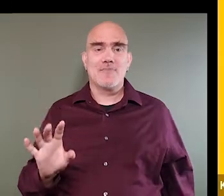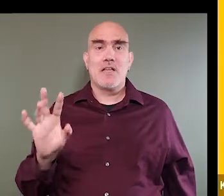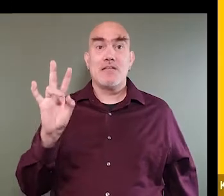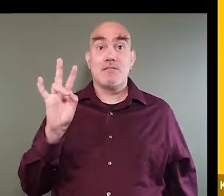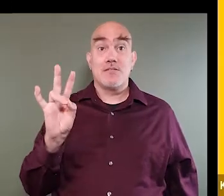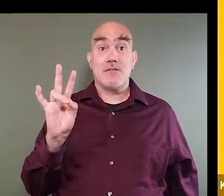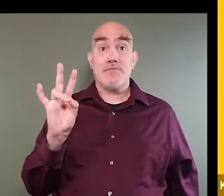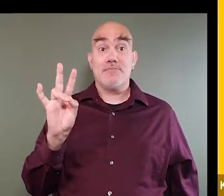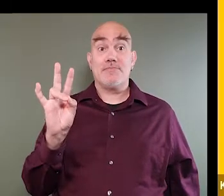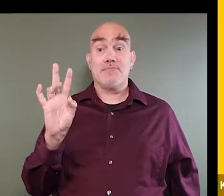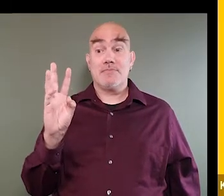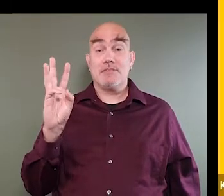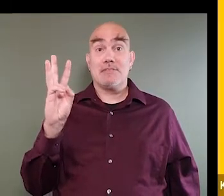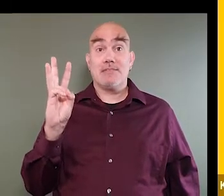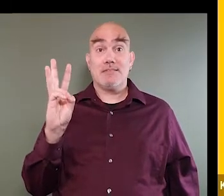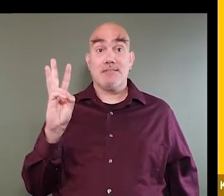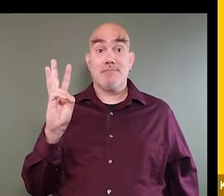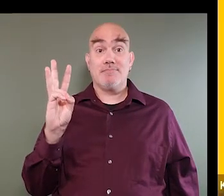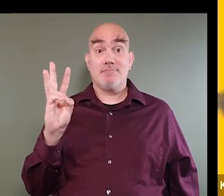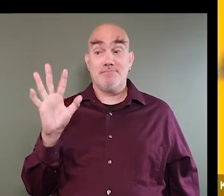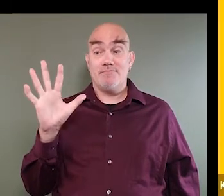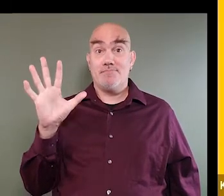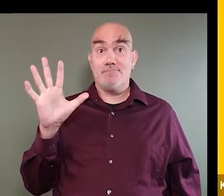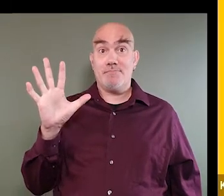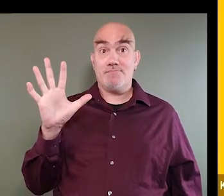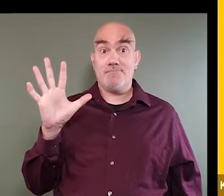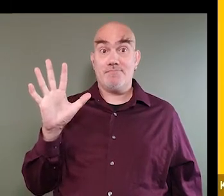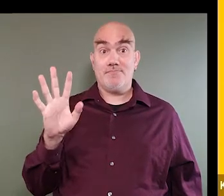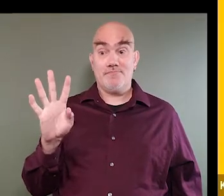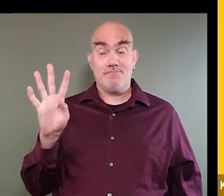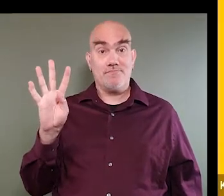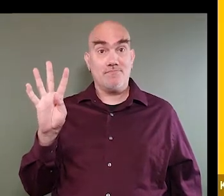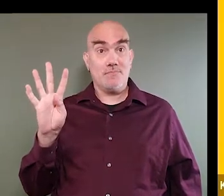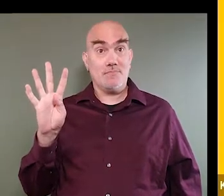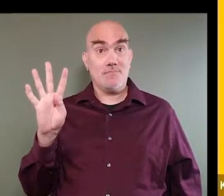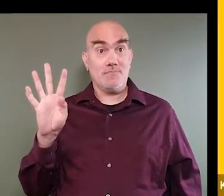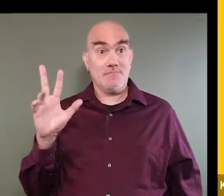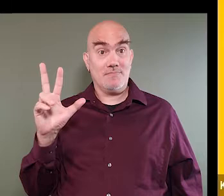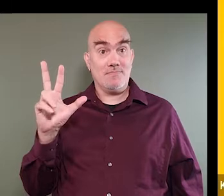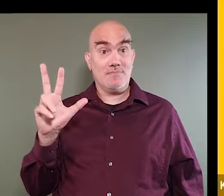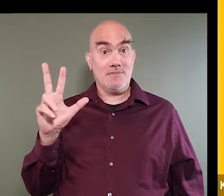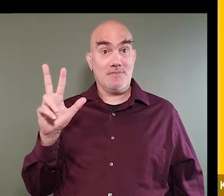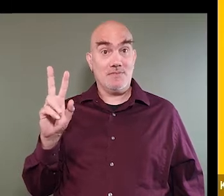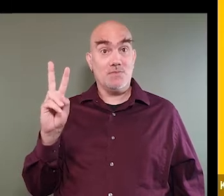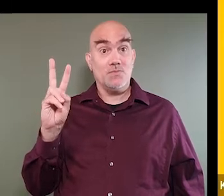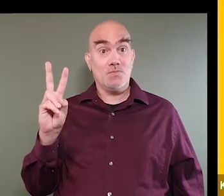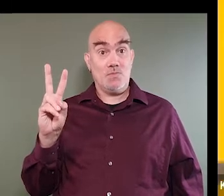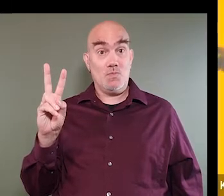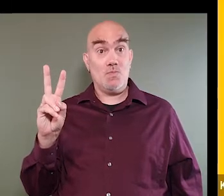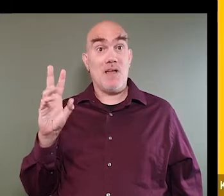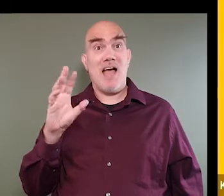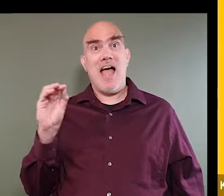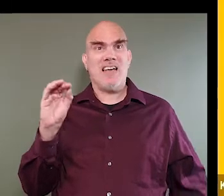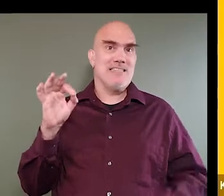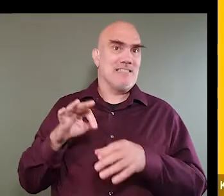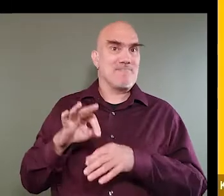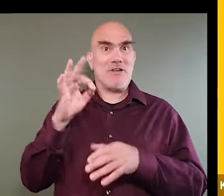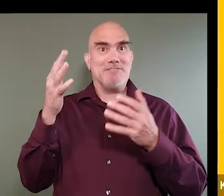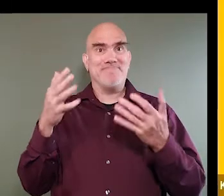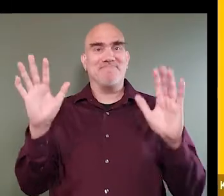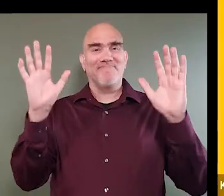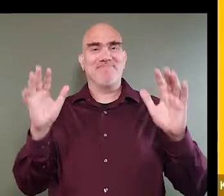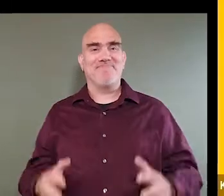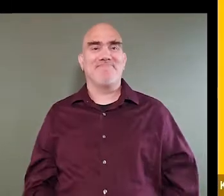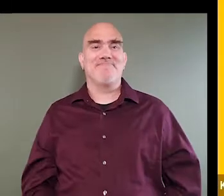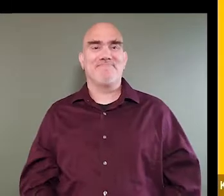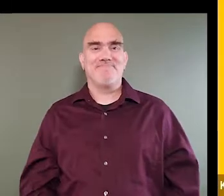7, 6, 5, 4, 3, 2, and